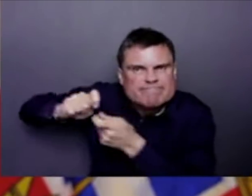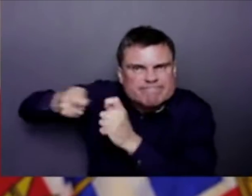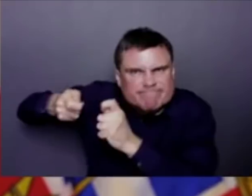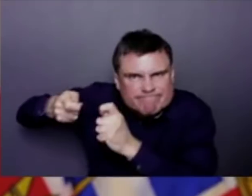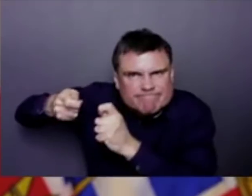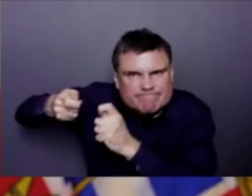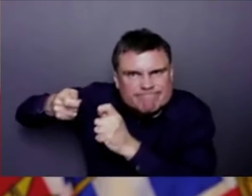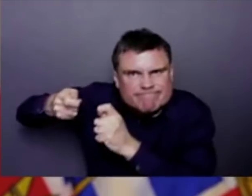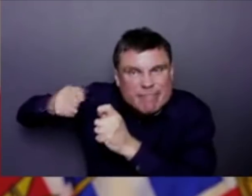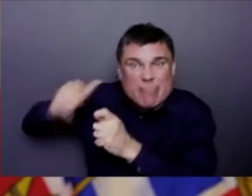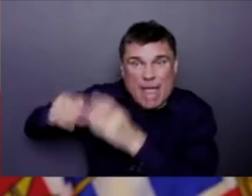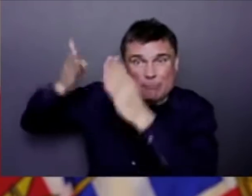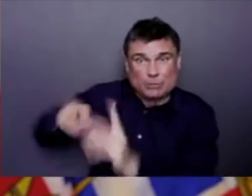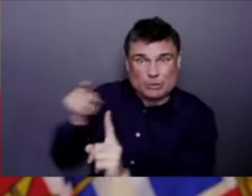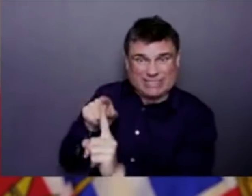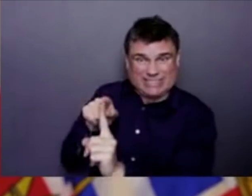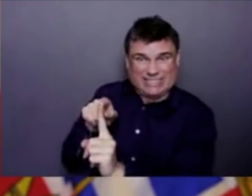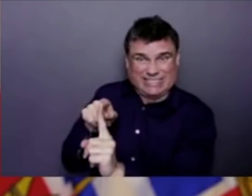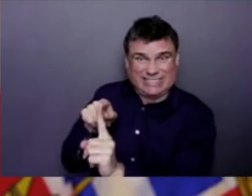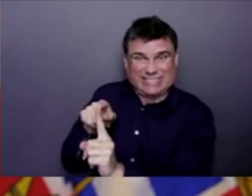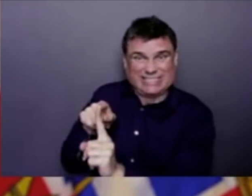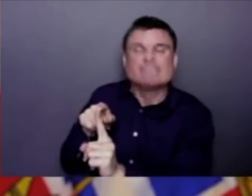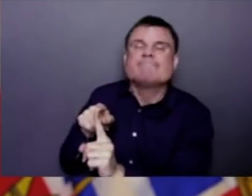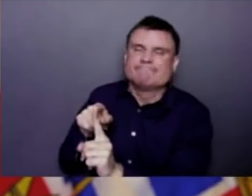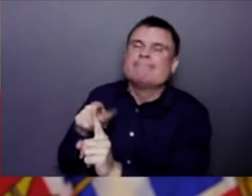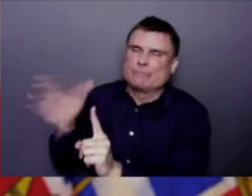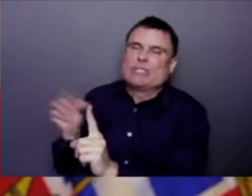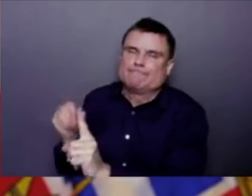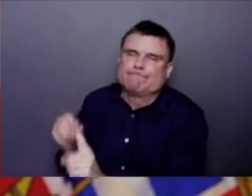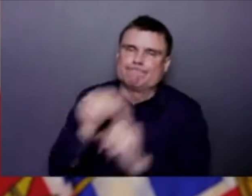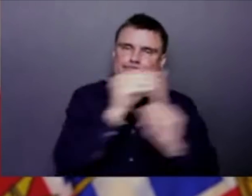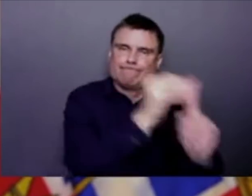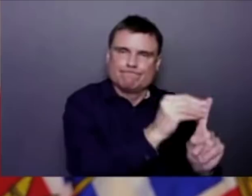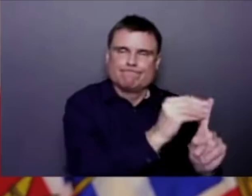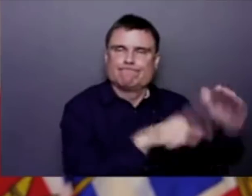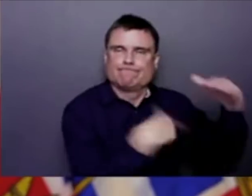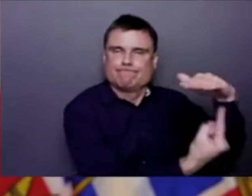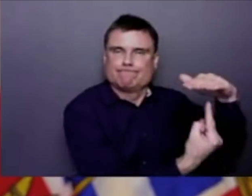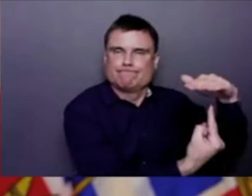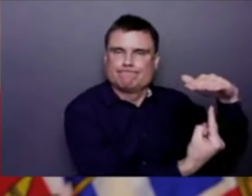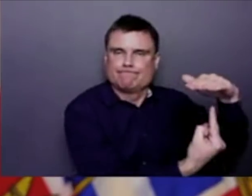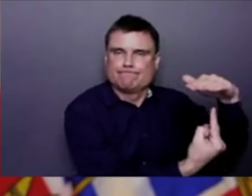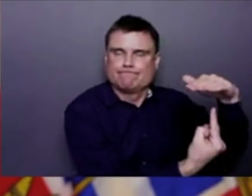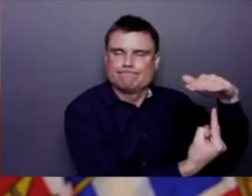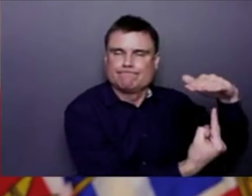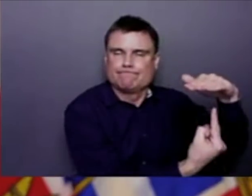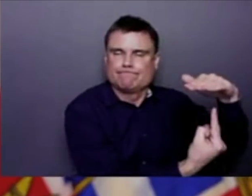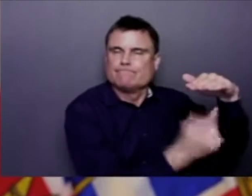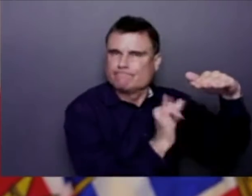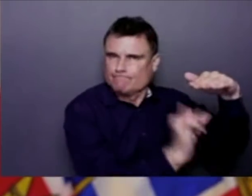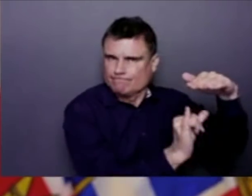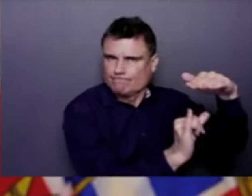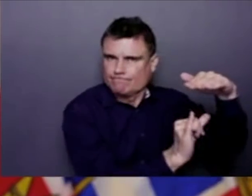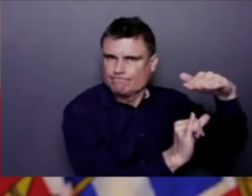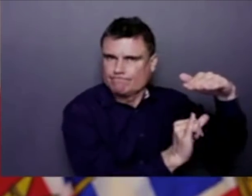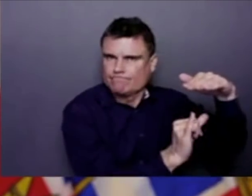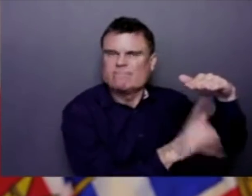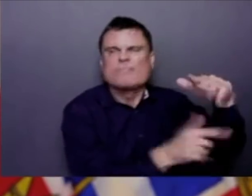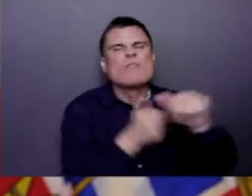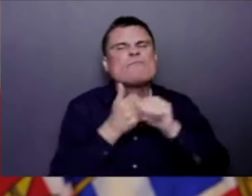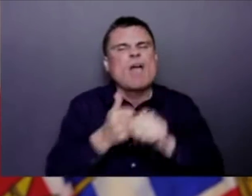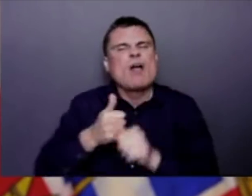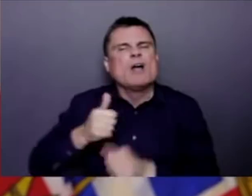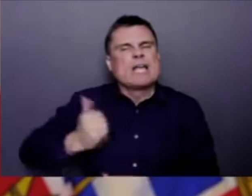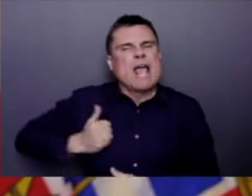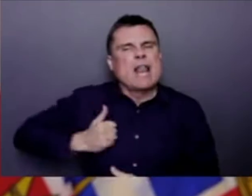quarantine, federal quarantine at their residence, as they were expected to do. A few days